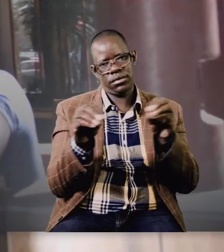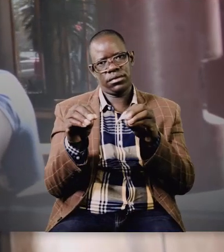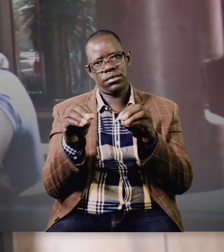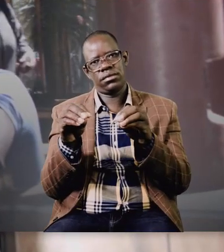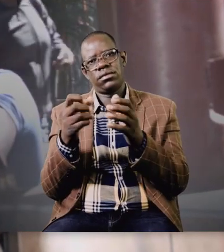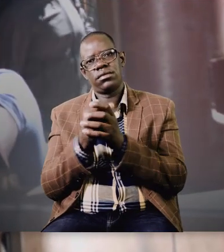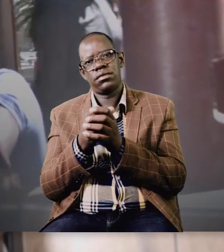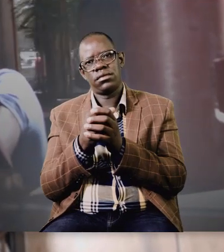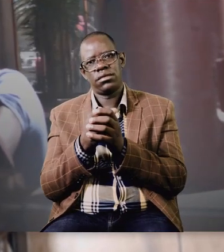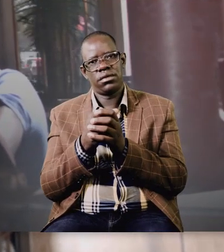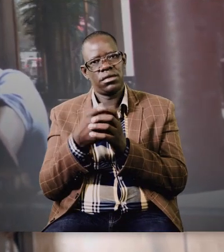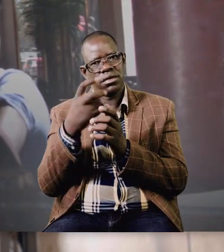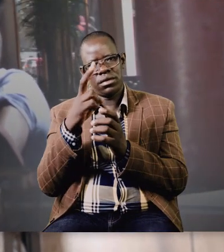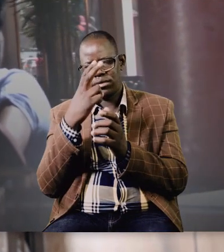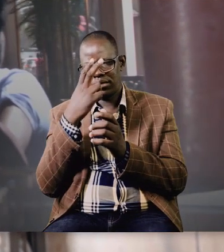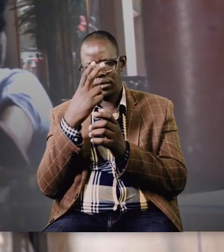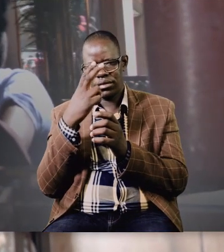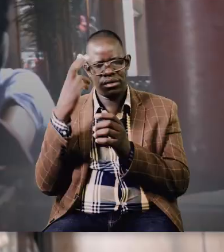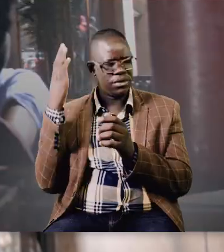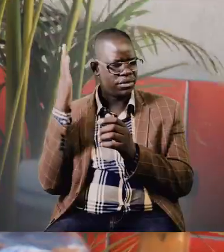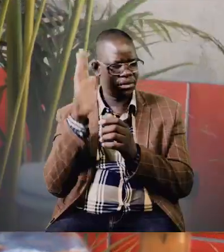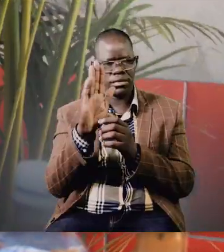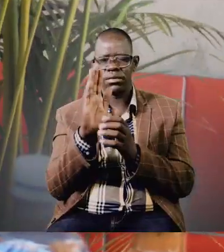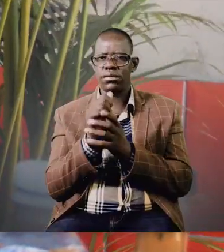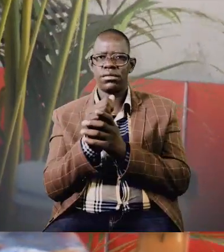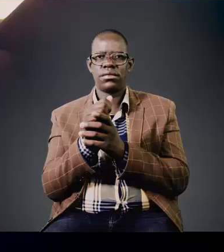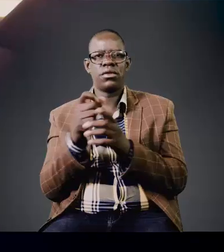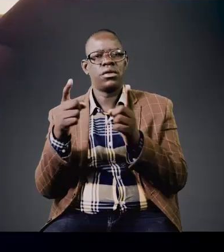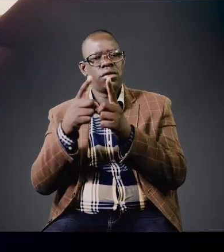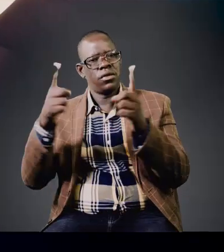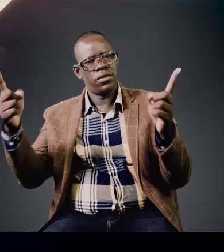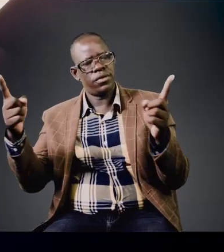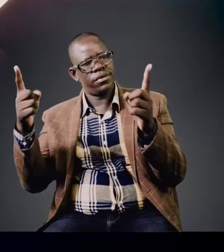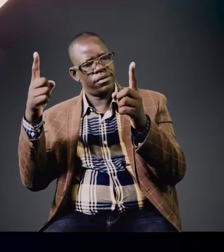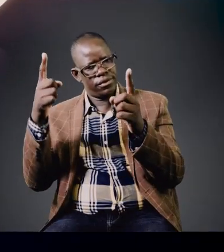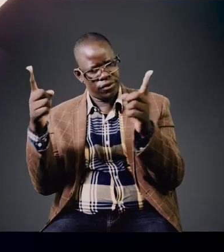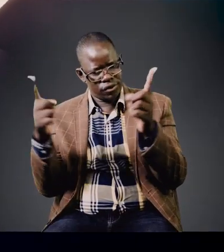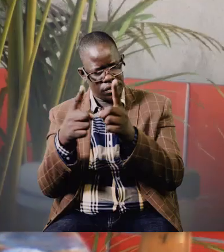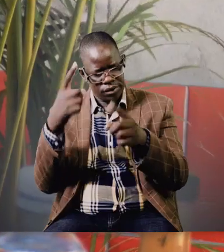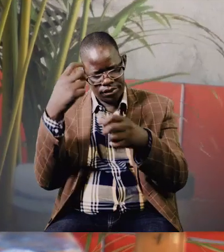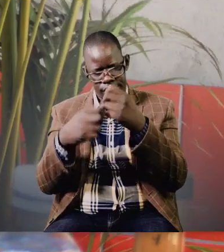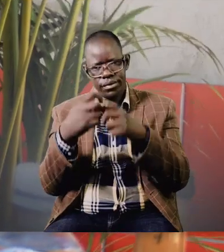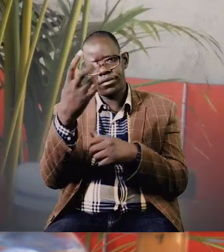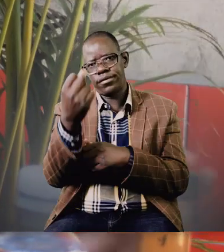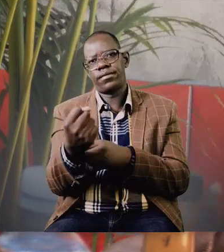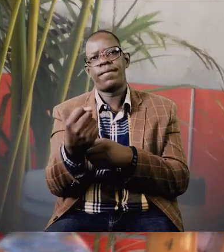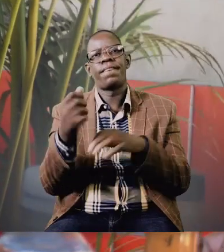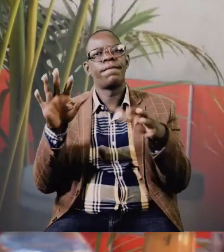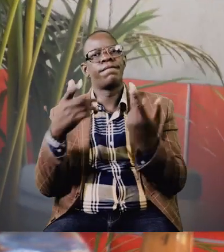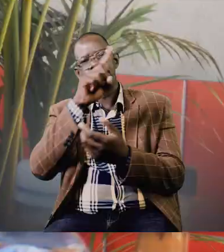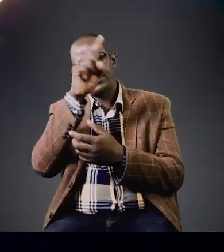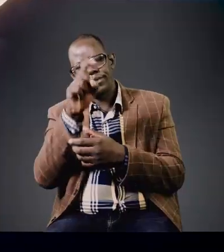Silvino, you think earthquakes are fun? Earthquake damage has short-term, immediate, and long-term effects on people. No, but I was just